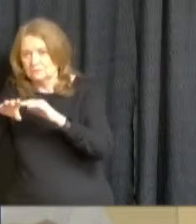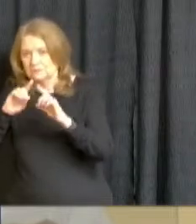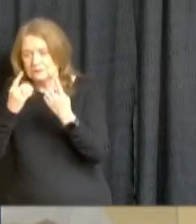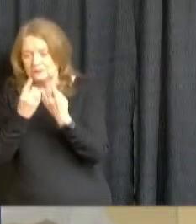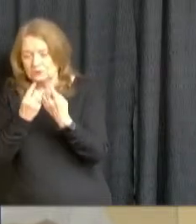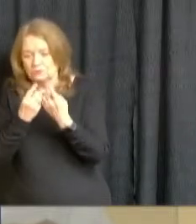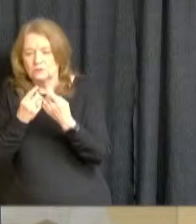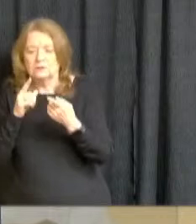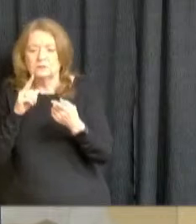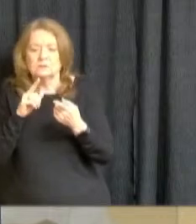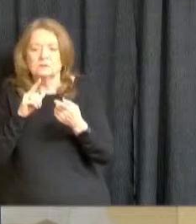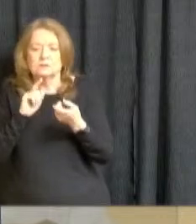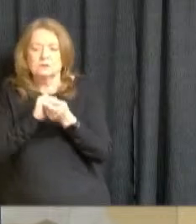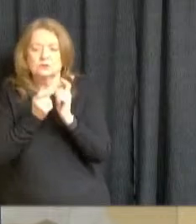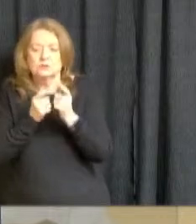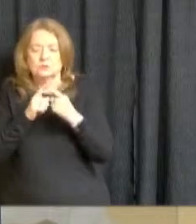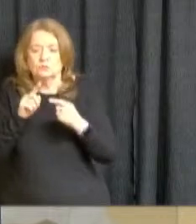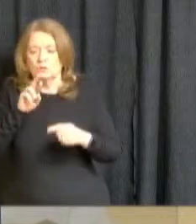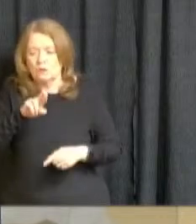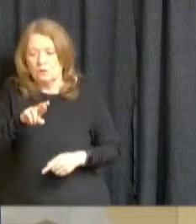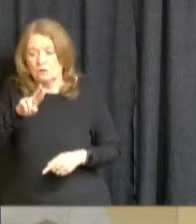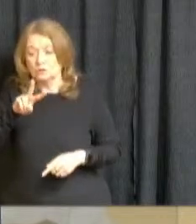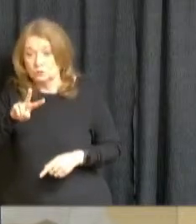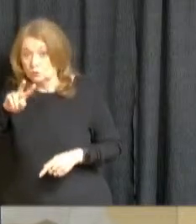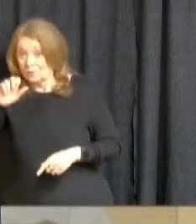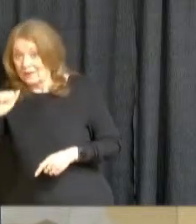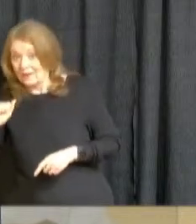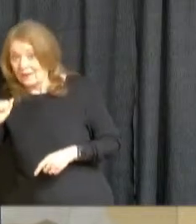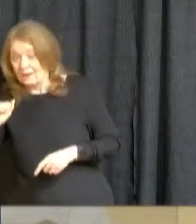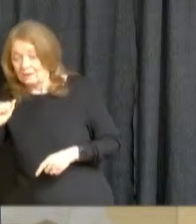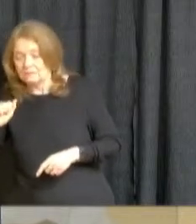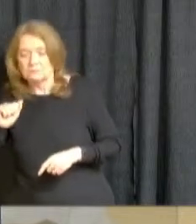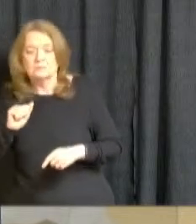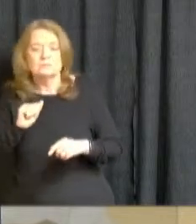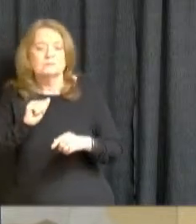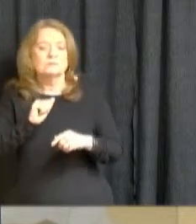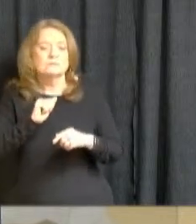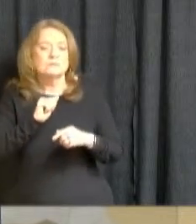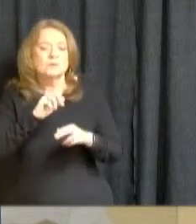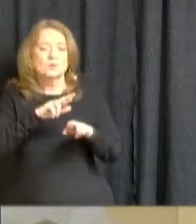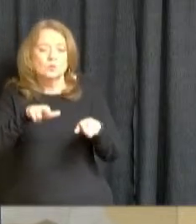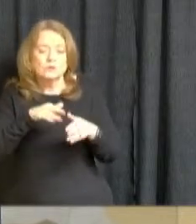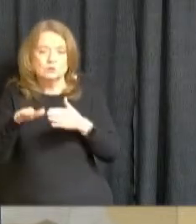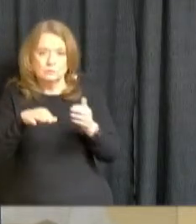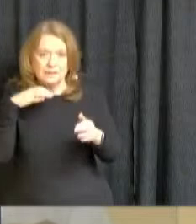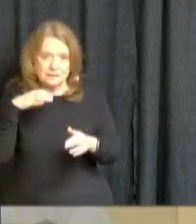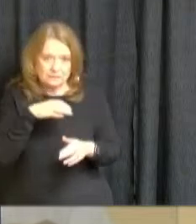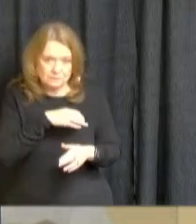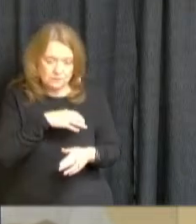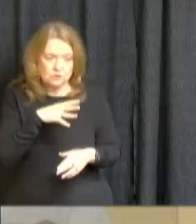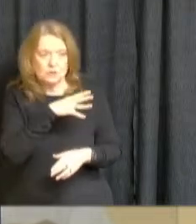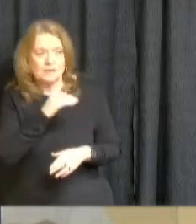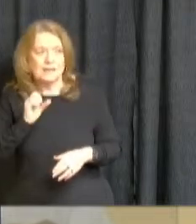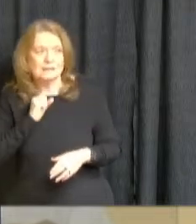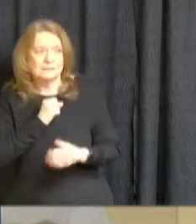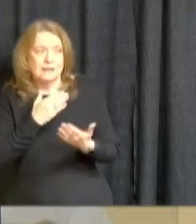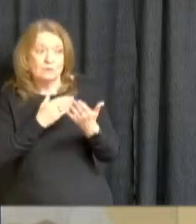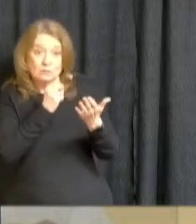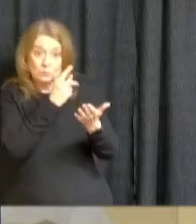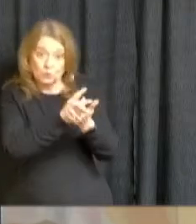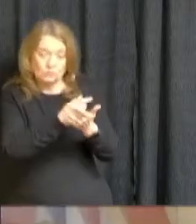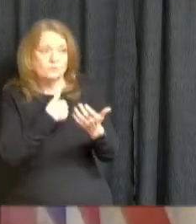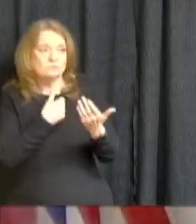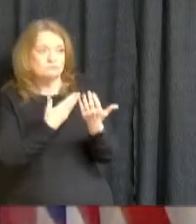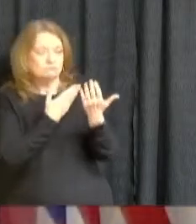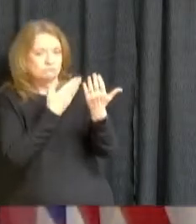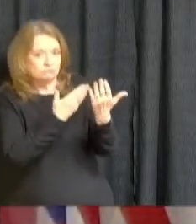to R2A Single Family Residential District. Both the Regional Planning Commission and the staff recommended approval, and I so move. Motion been